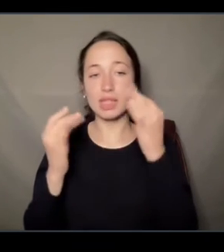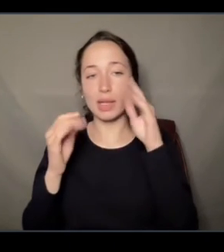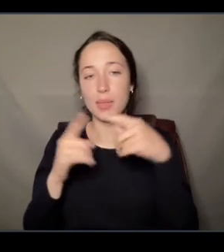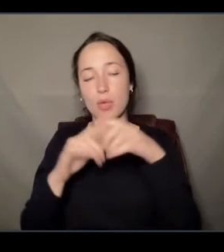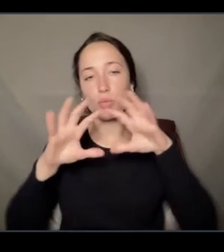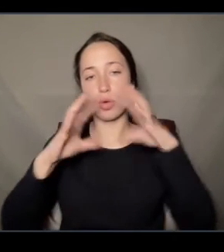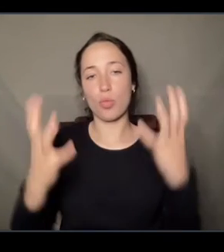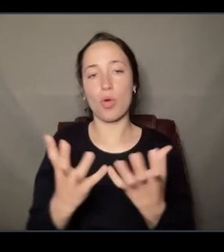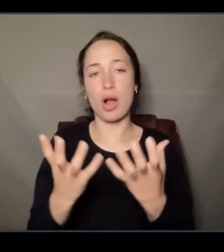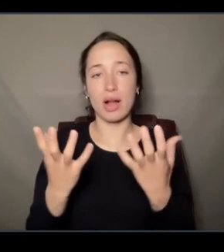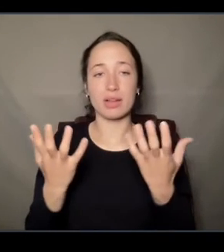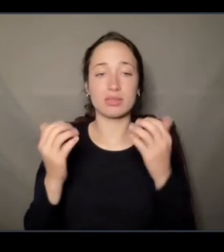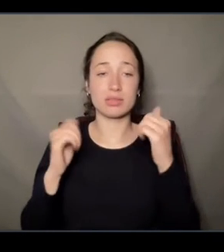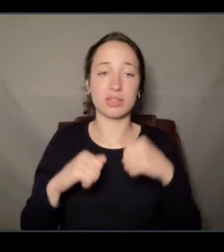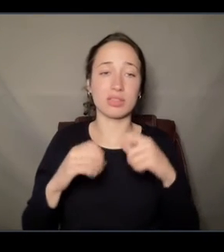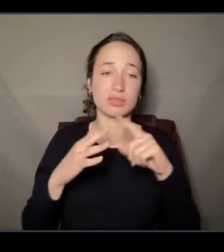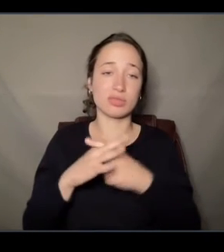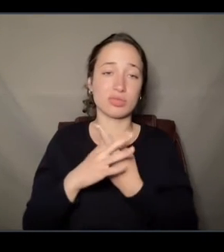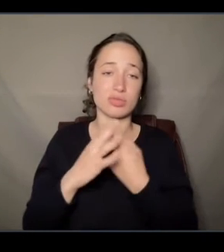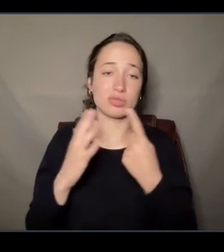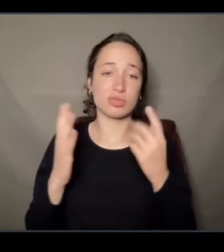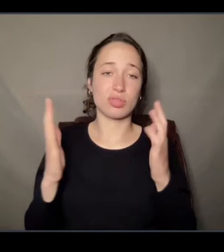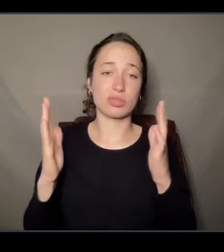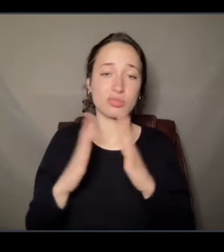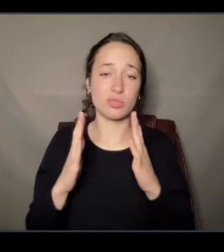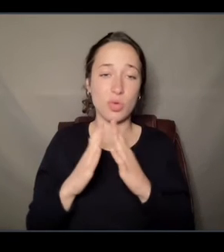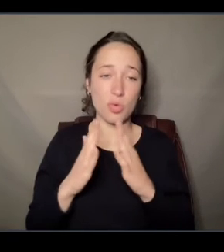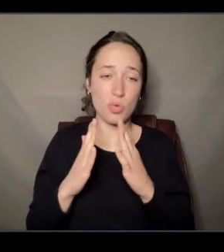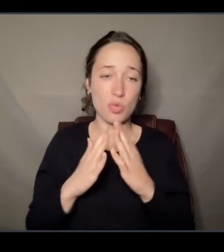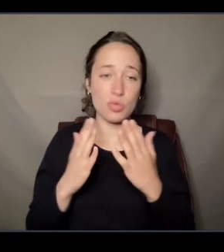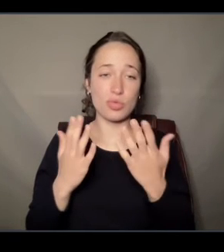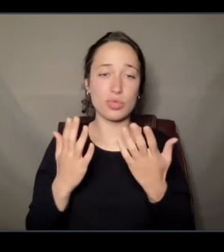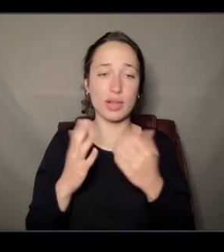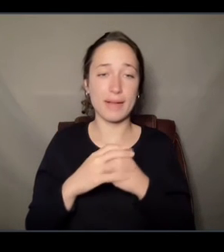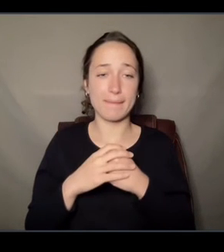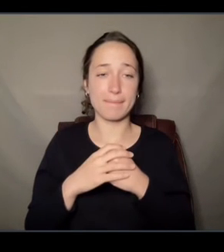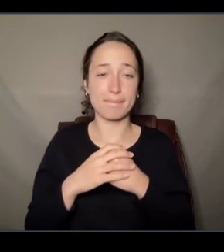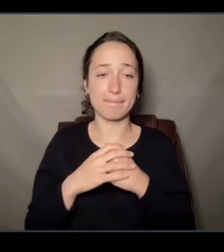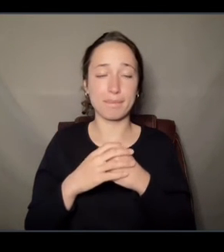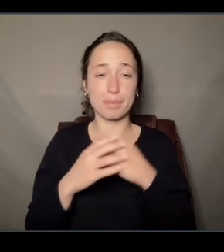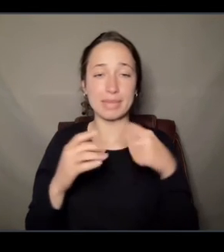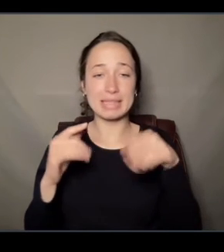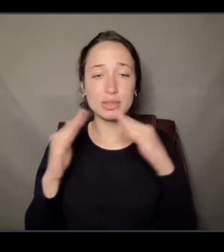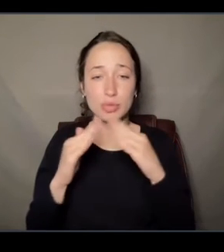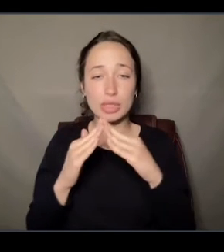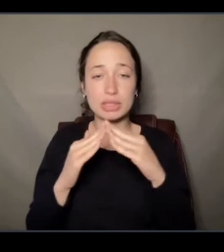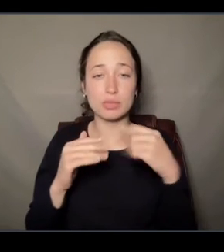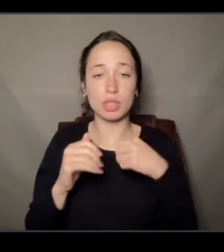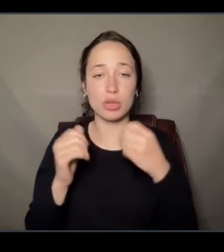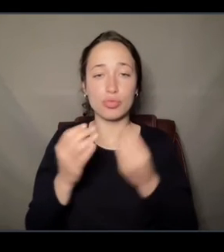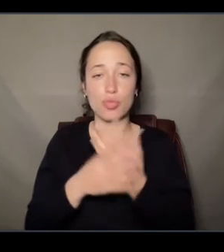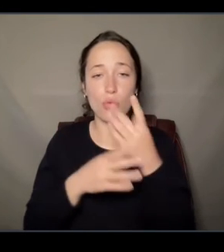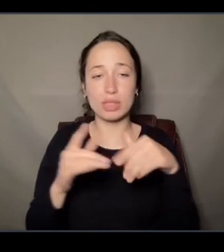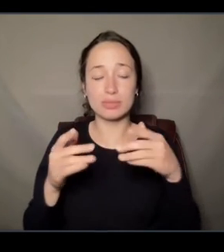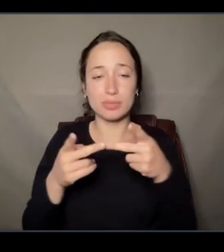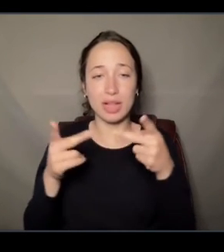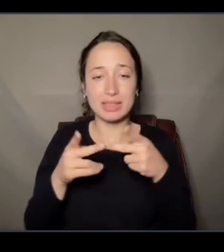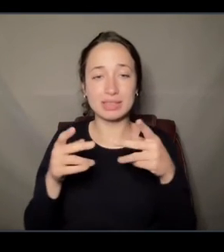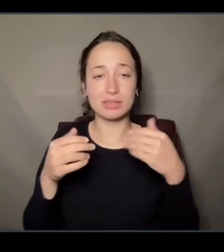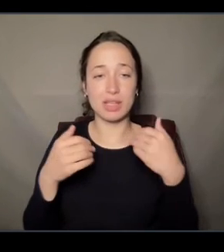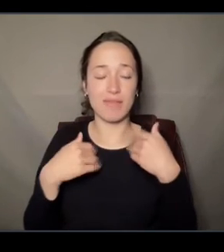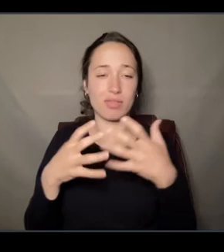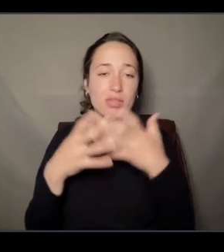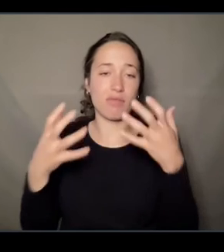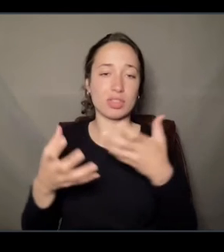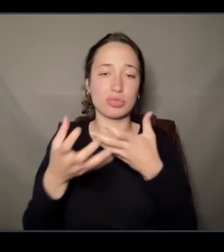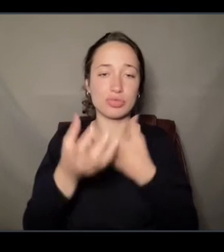of worldwide. Like, I think we could start small in these communities where we can grow, these